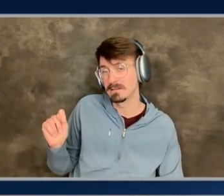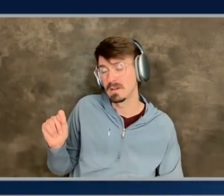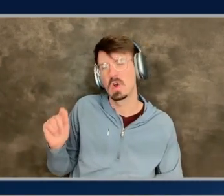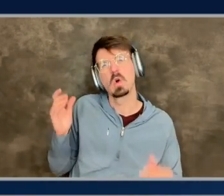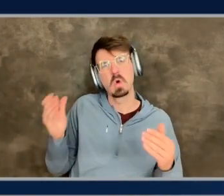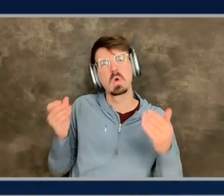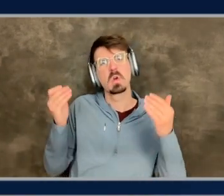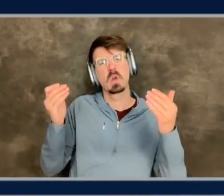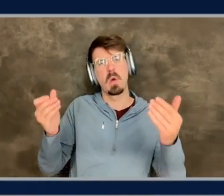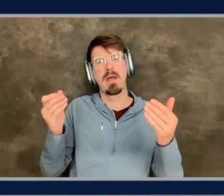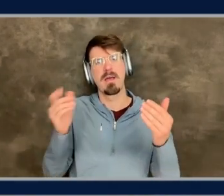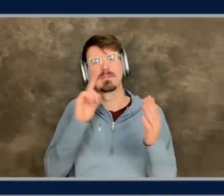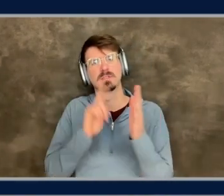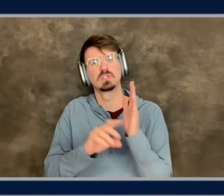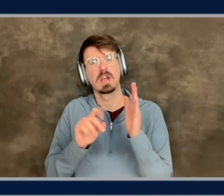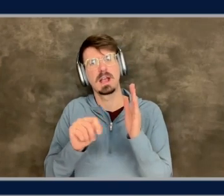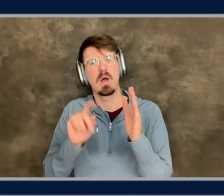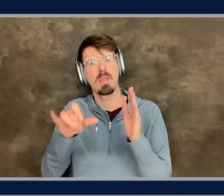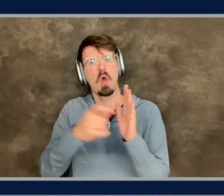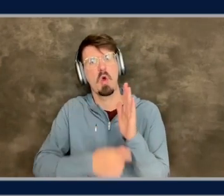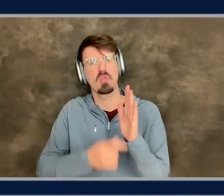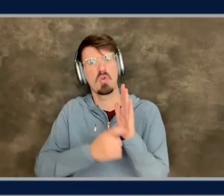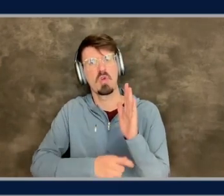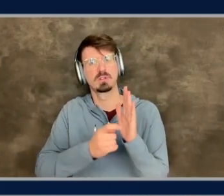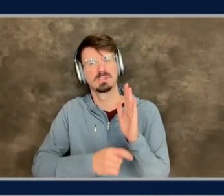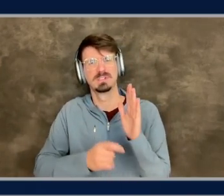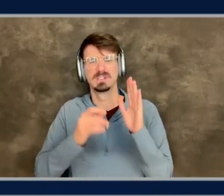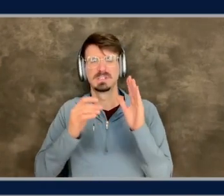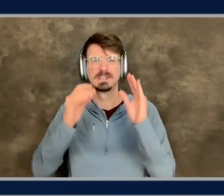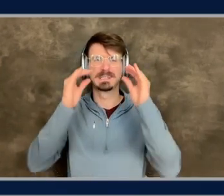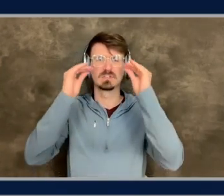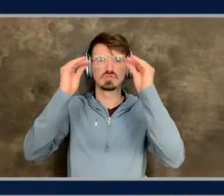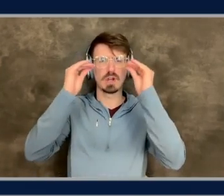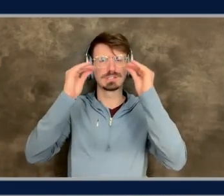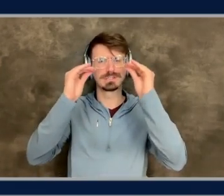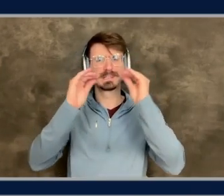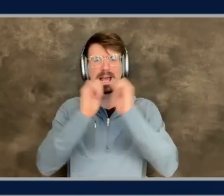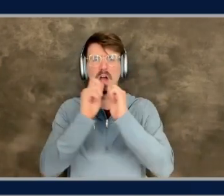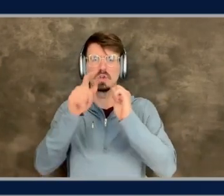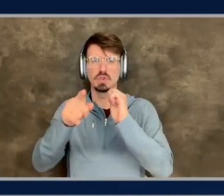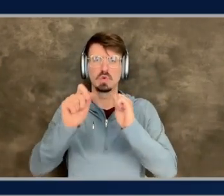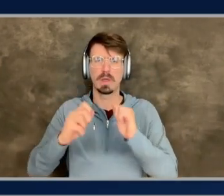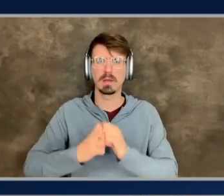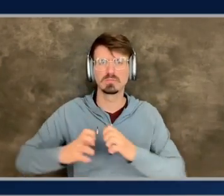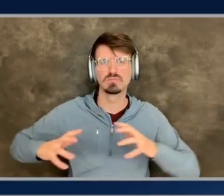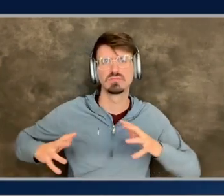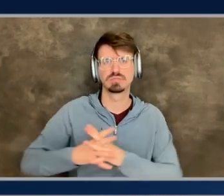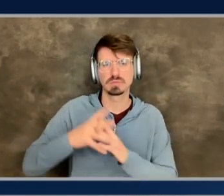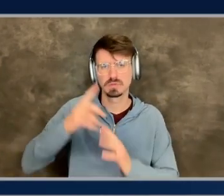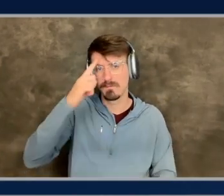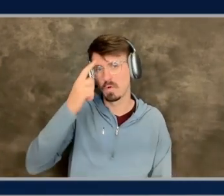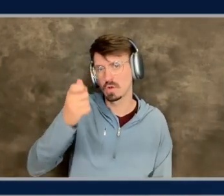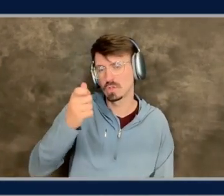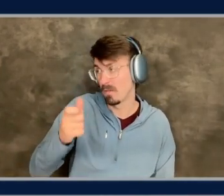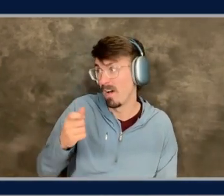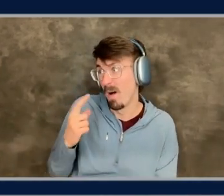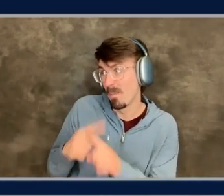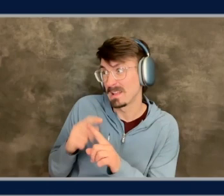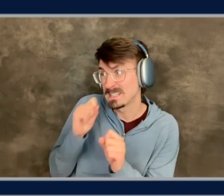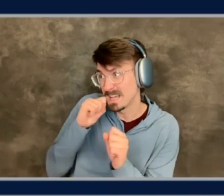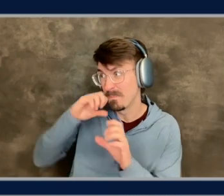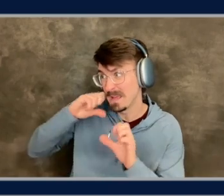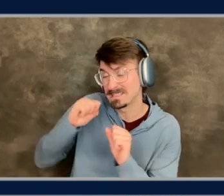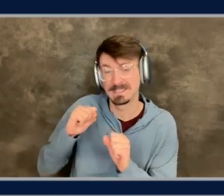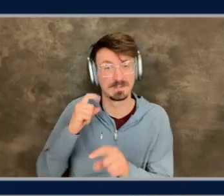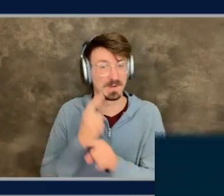to check out this article. There's a whole instructions how you can deploy this game for yourself and play it. And it's amazing. And it's amazing. and play it